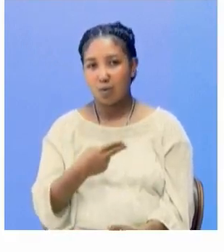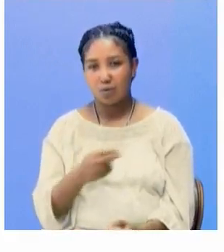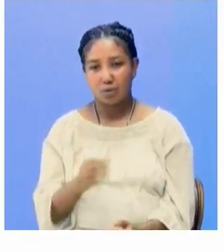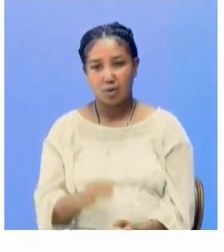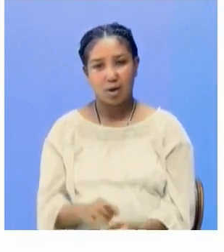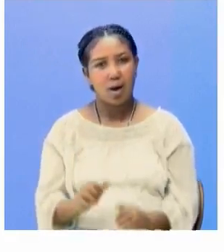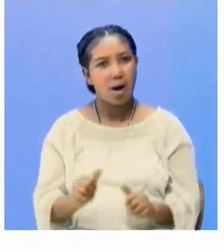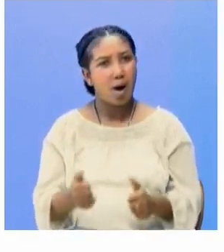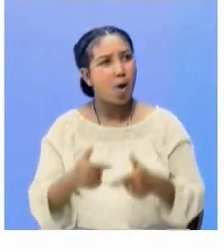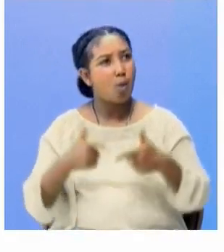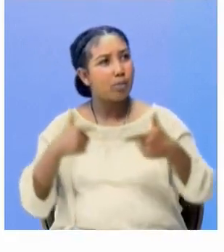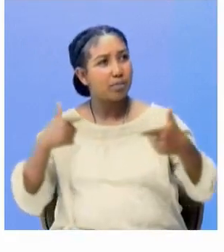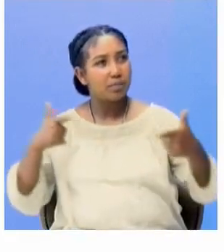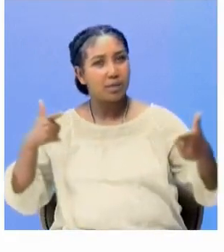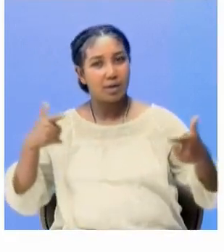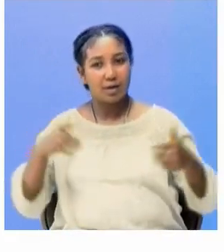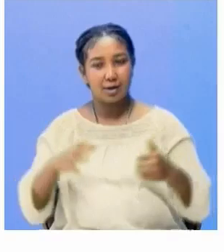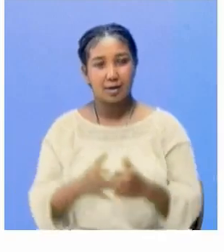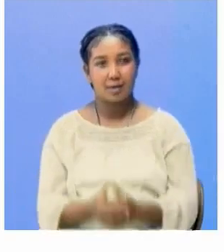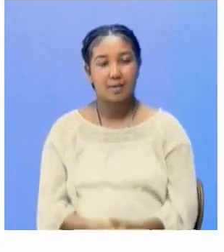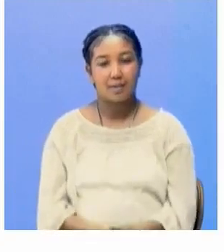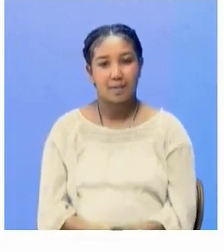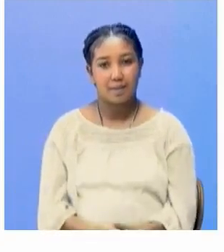big he is.